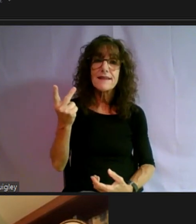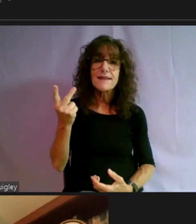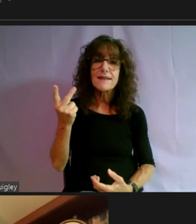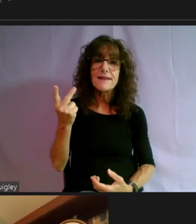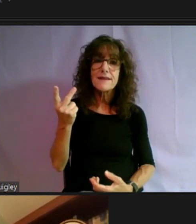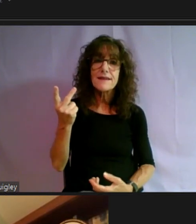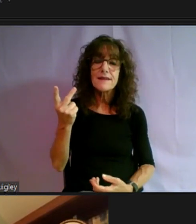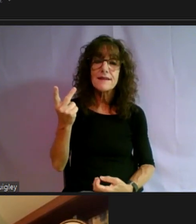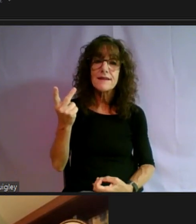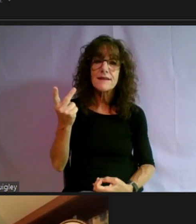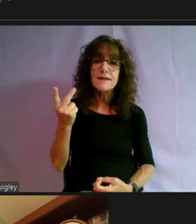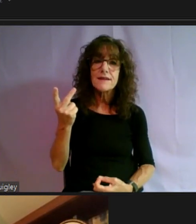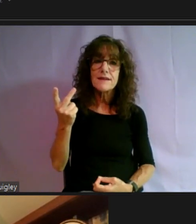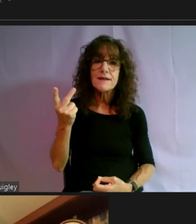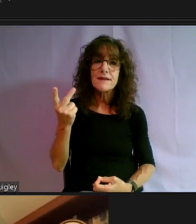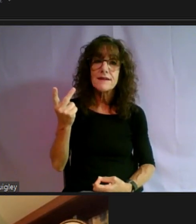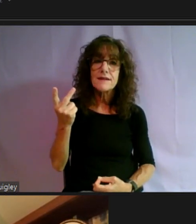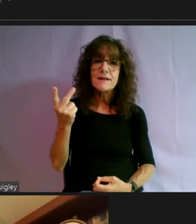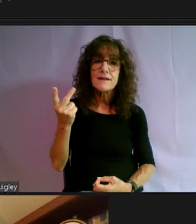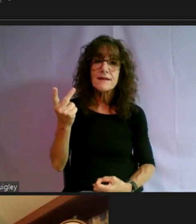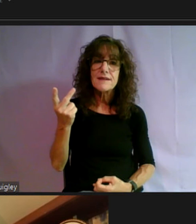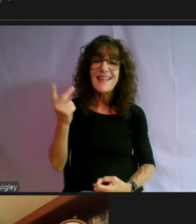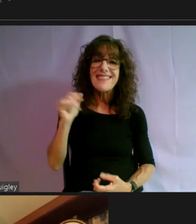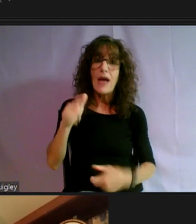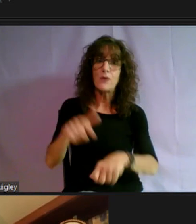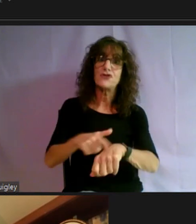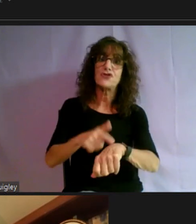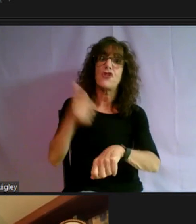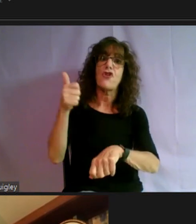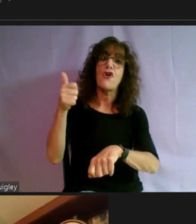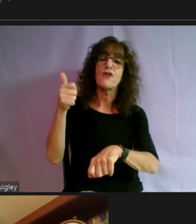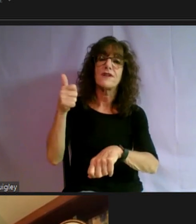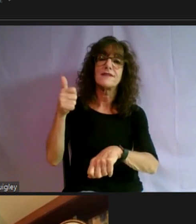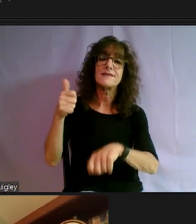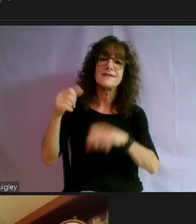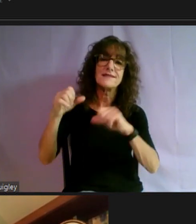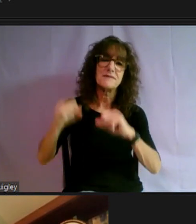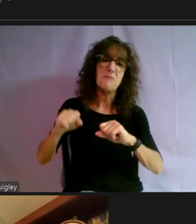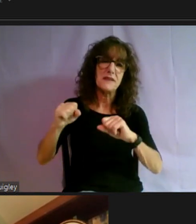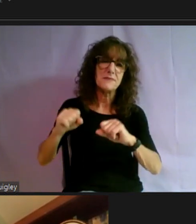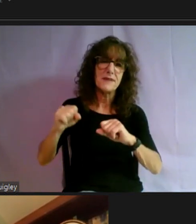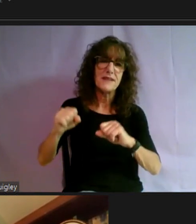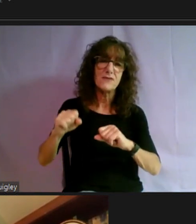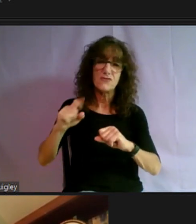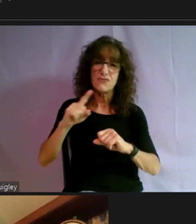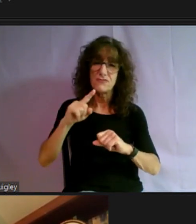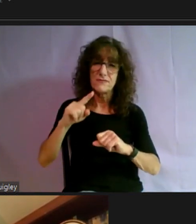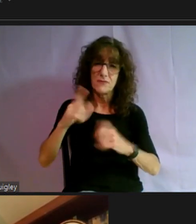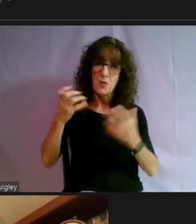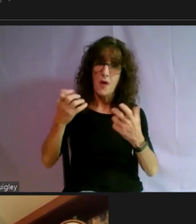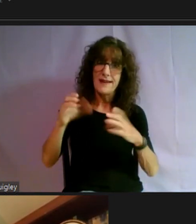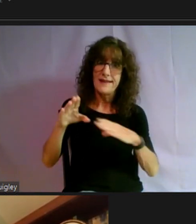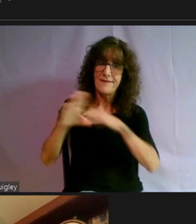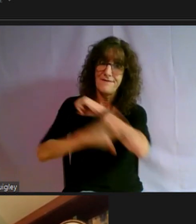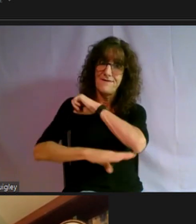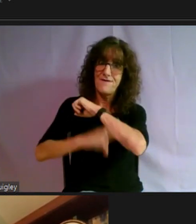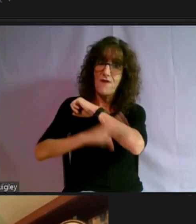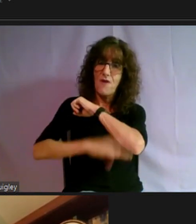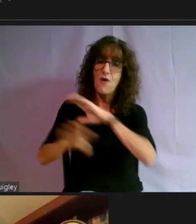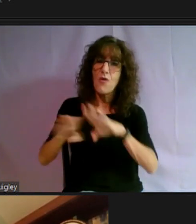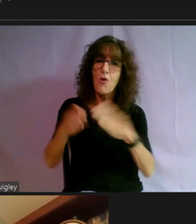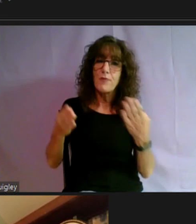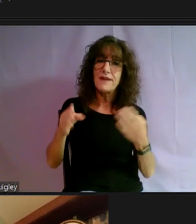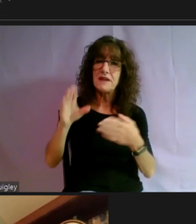was, I think, probably the longest possible we would go. We're really targeting a fall reopening, October,